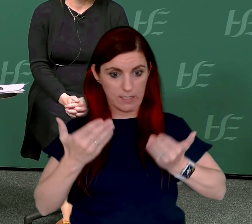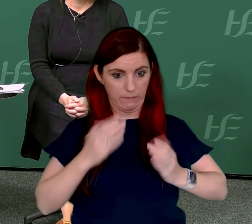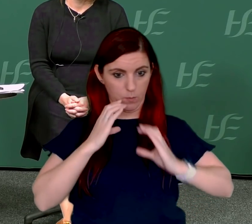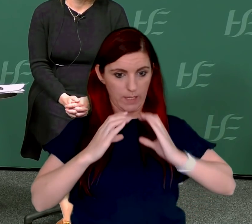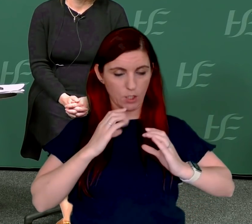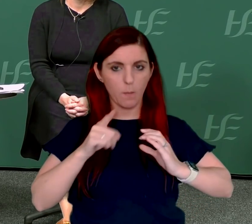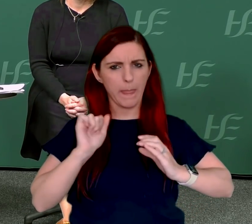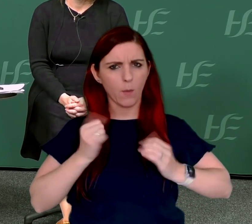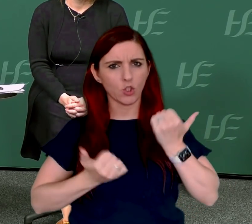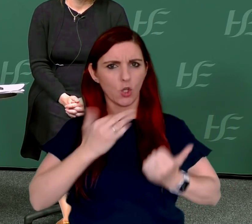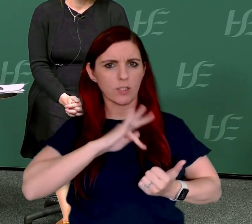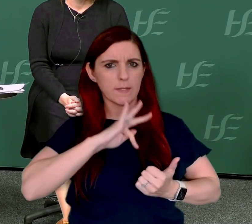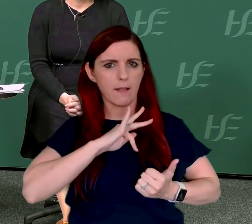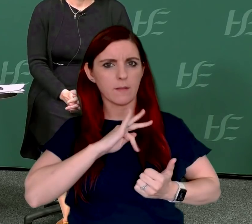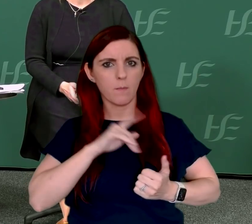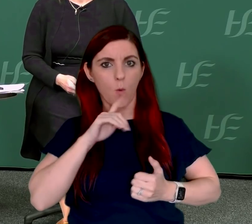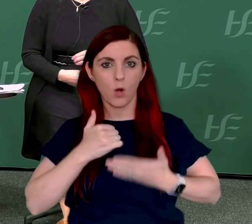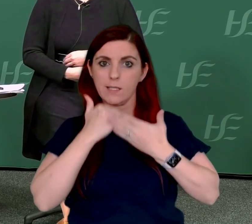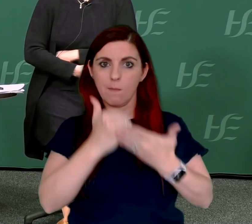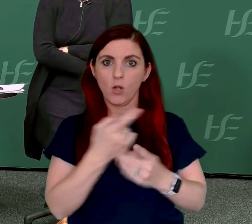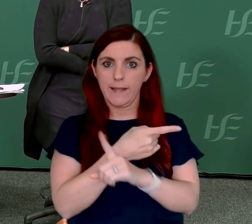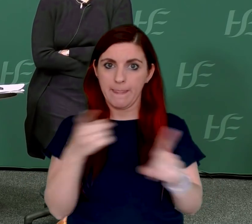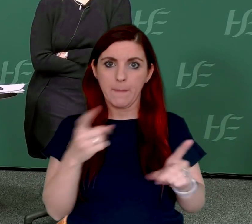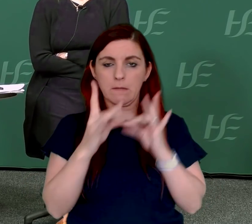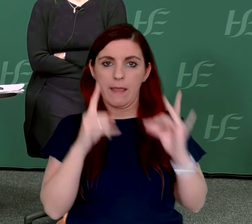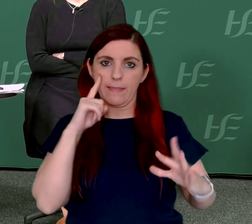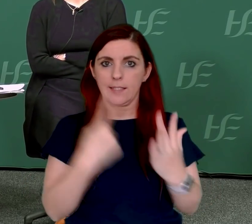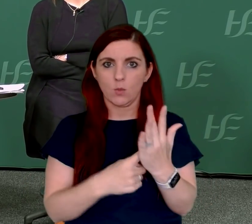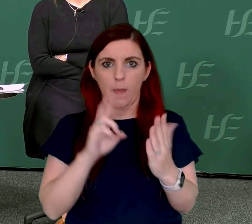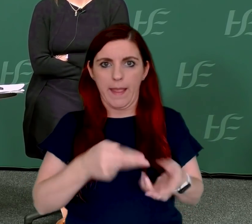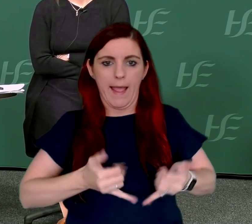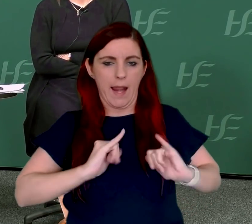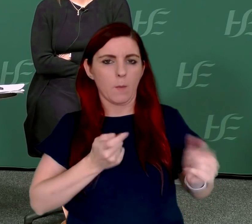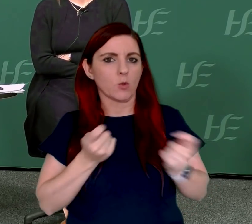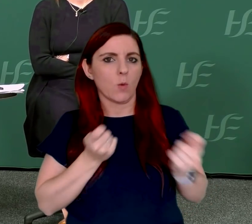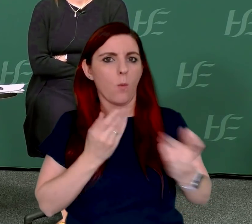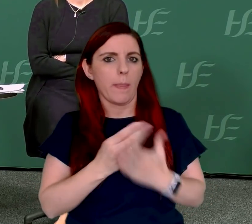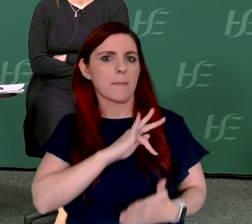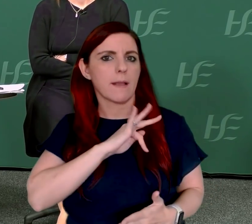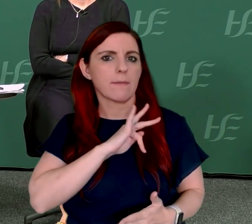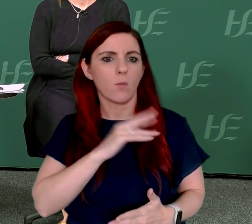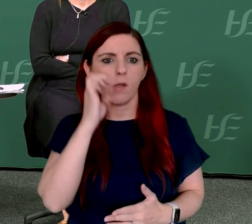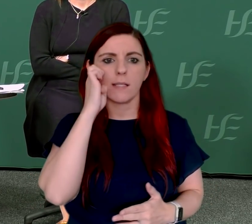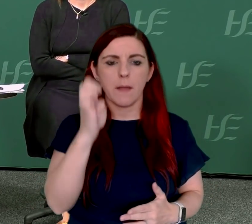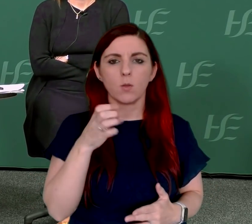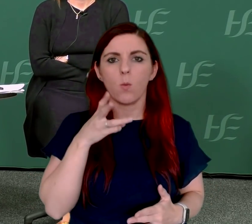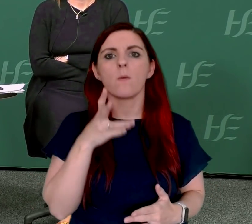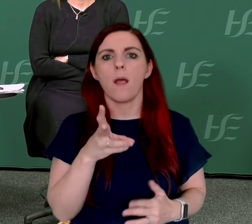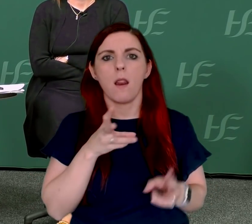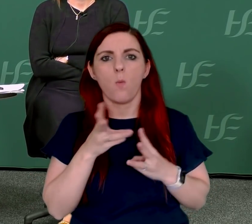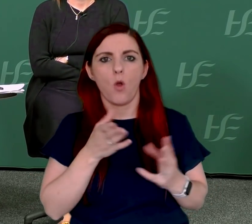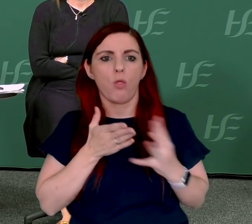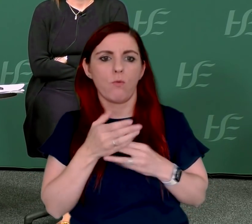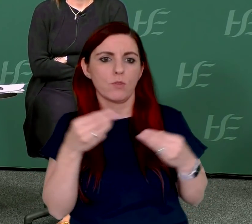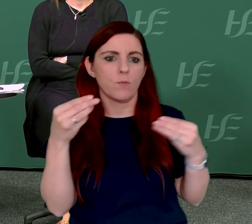are, number one, supporting their decision-making in that process, and clearly expecting that they would work through to protect and